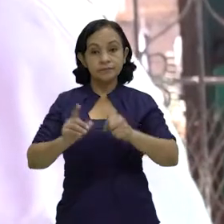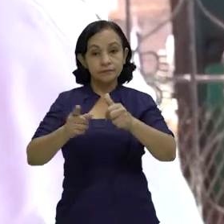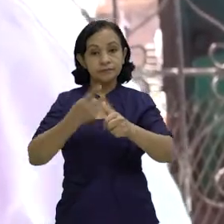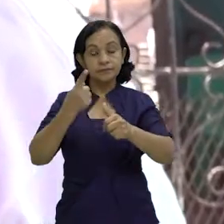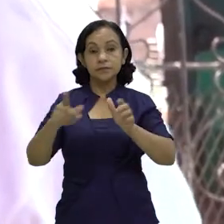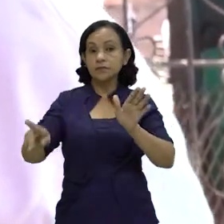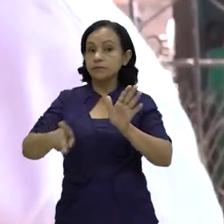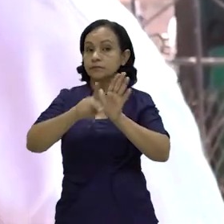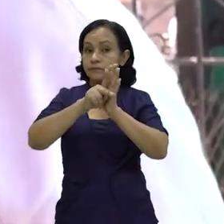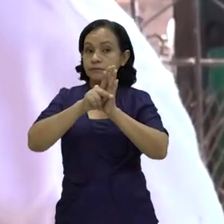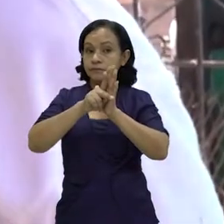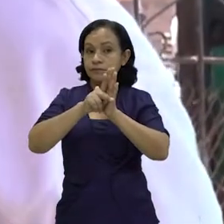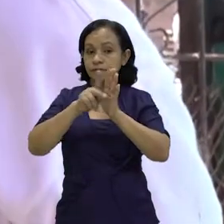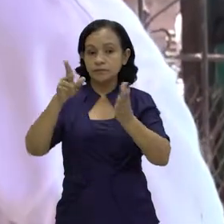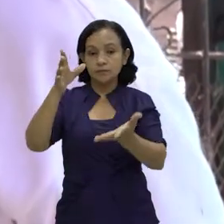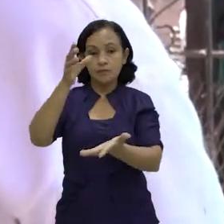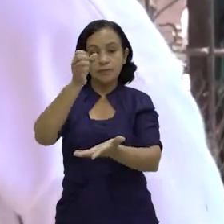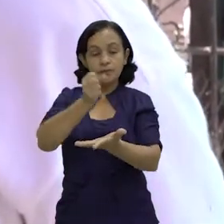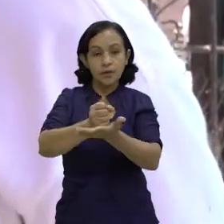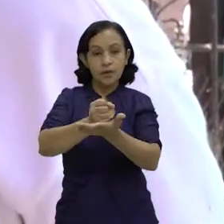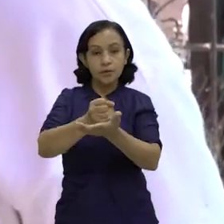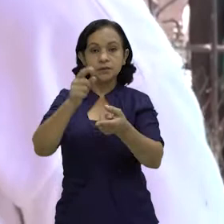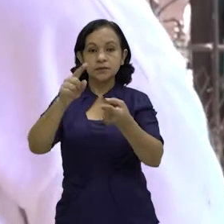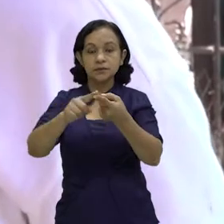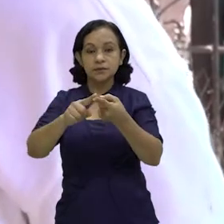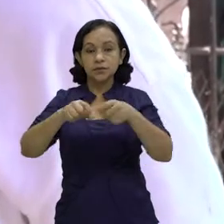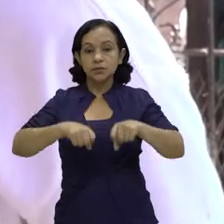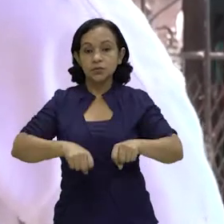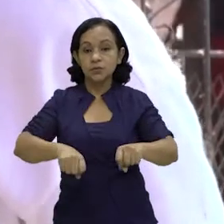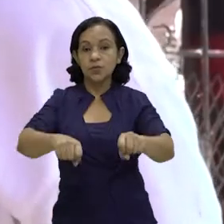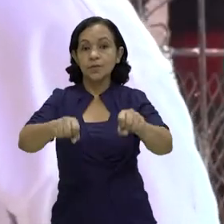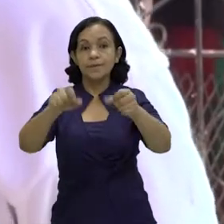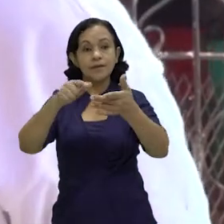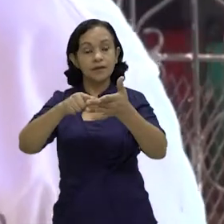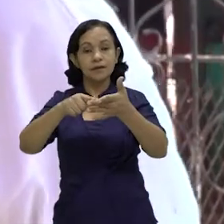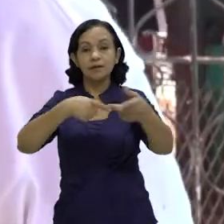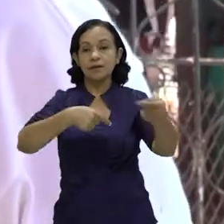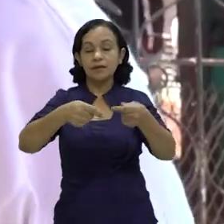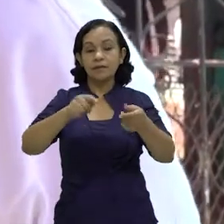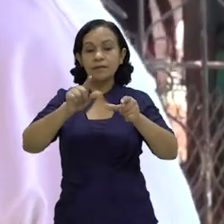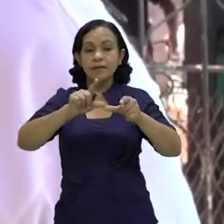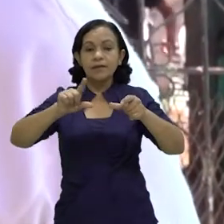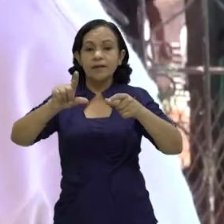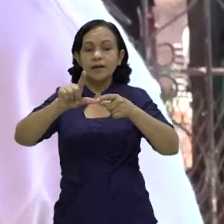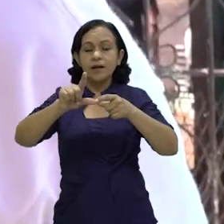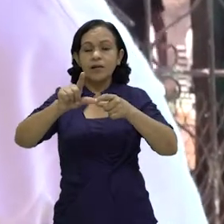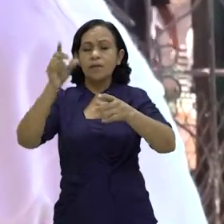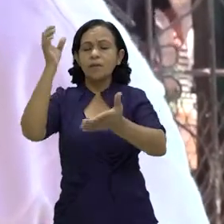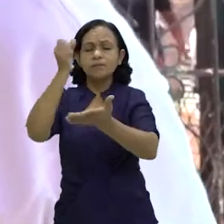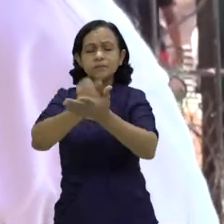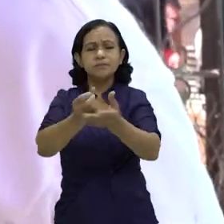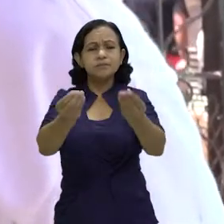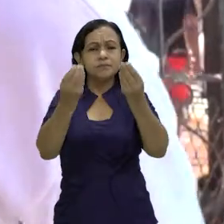First of all, need prohibit the garbage in the pulperia, the garbage in the supermarket, because our lago doesn't need more